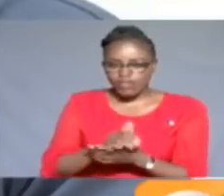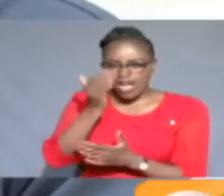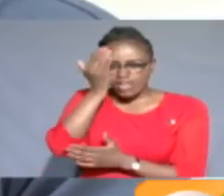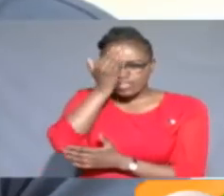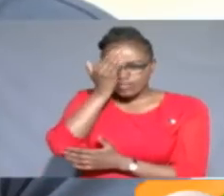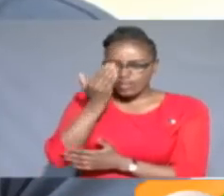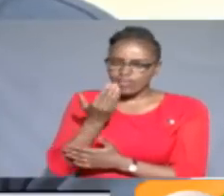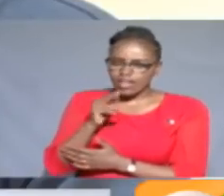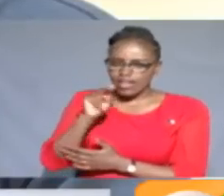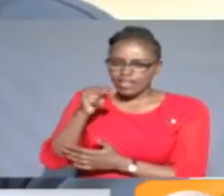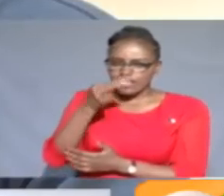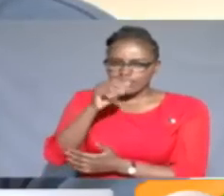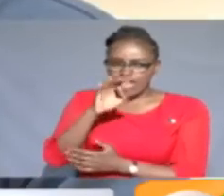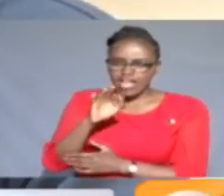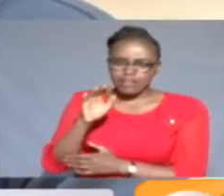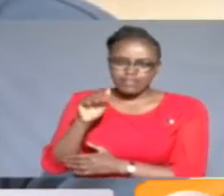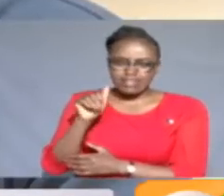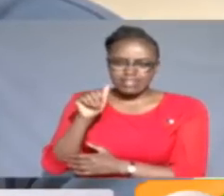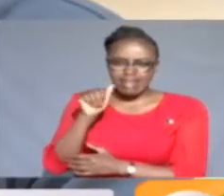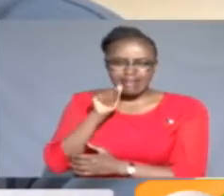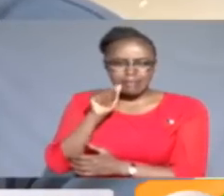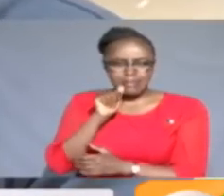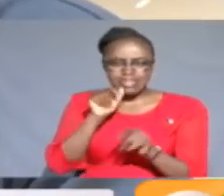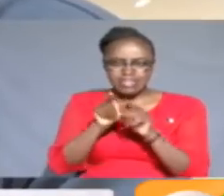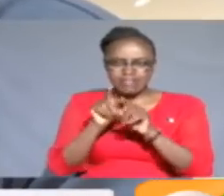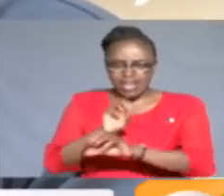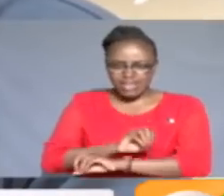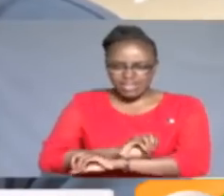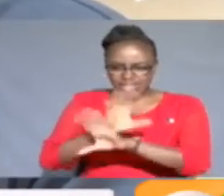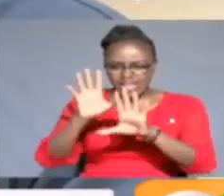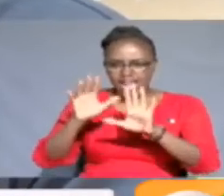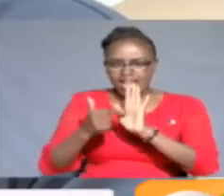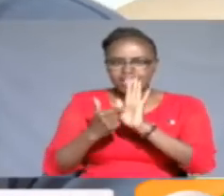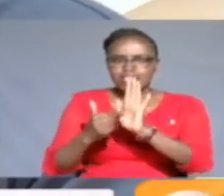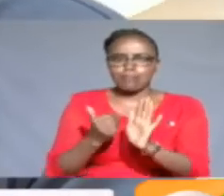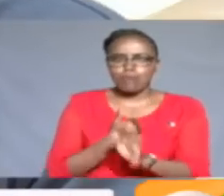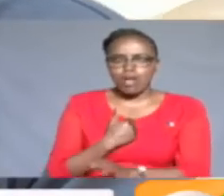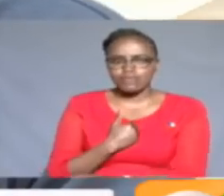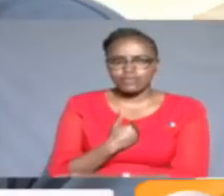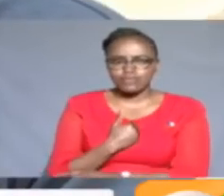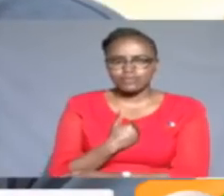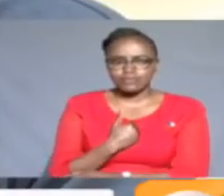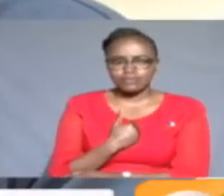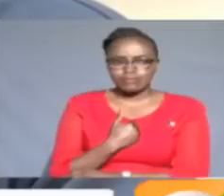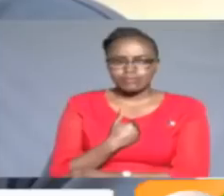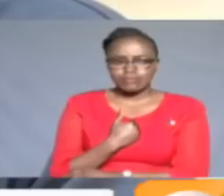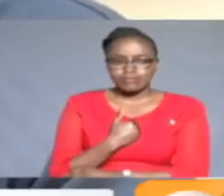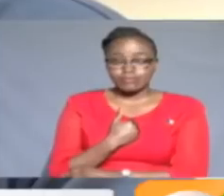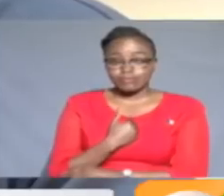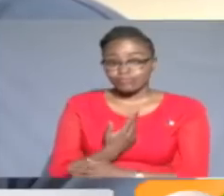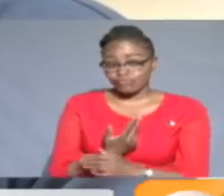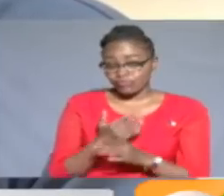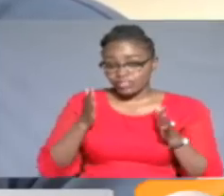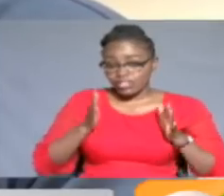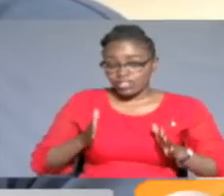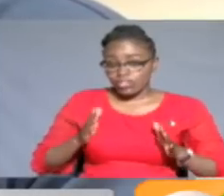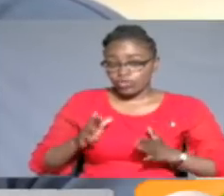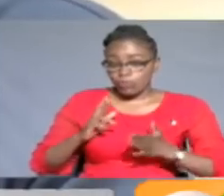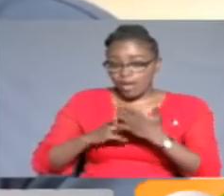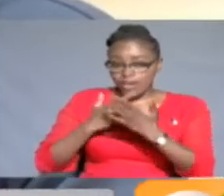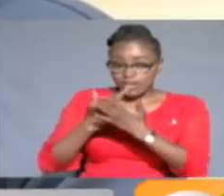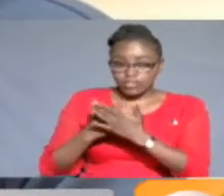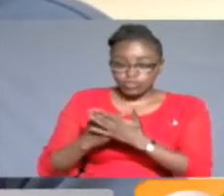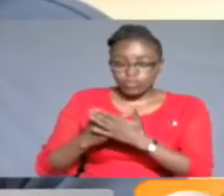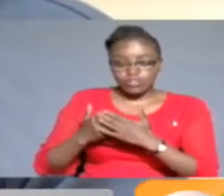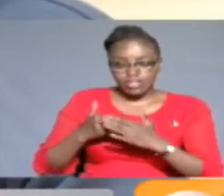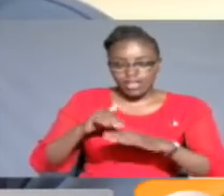the NHS in Britain are clear examples that works. And we, in terms of the human resource, we have